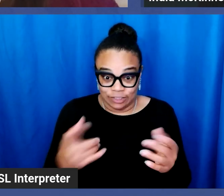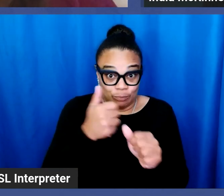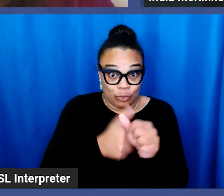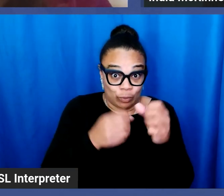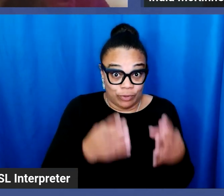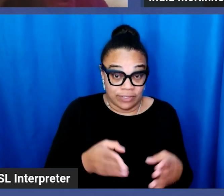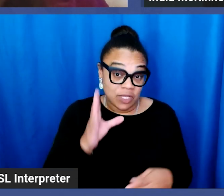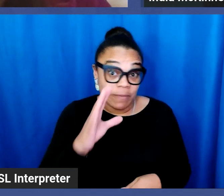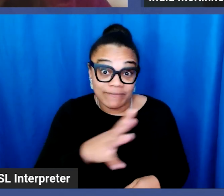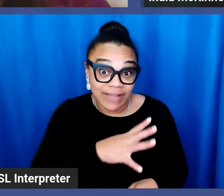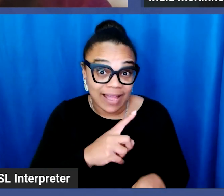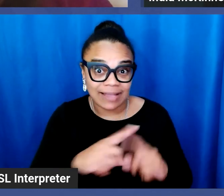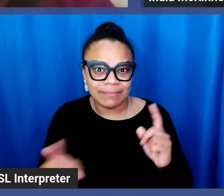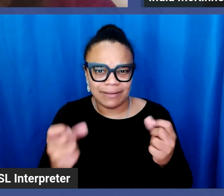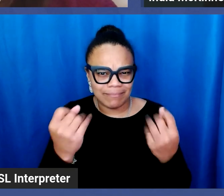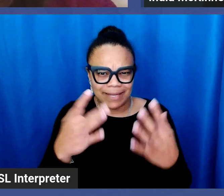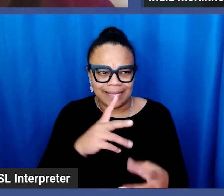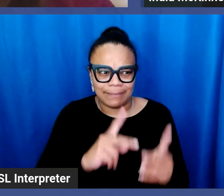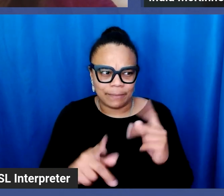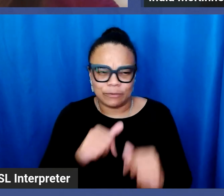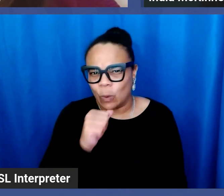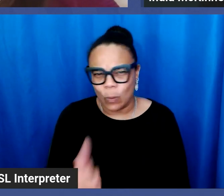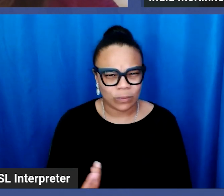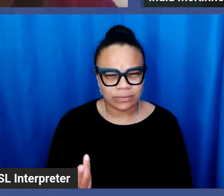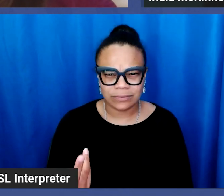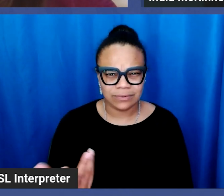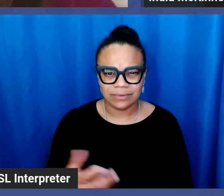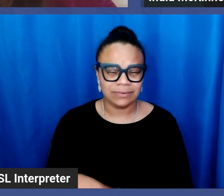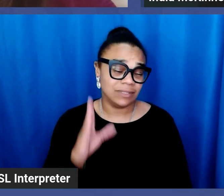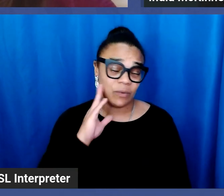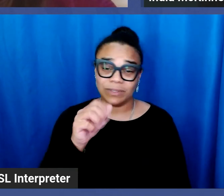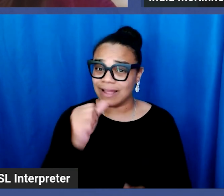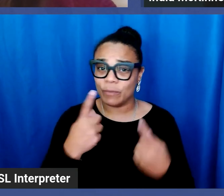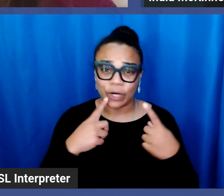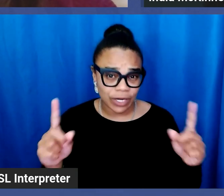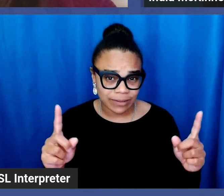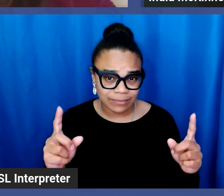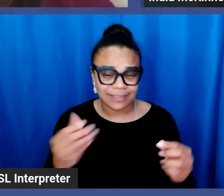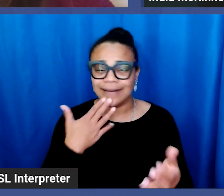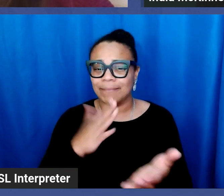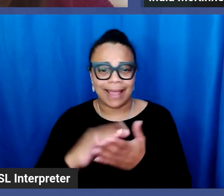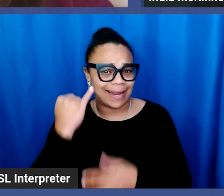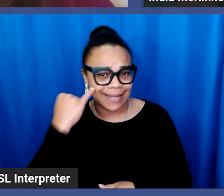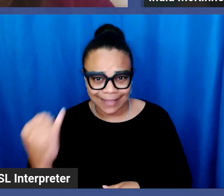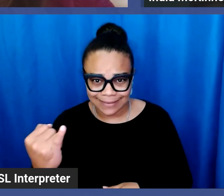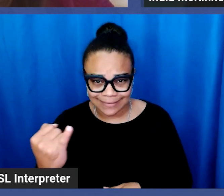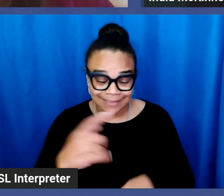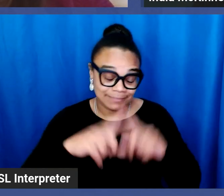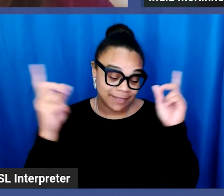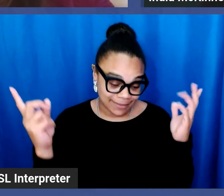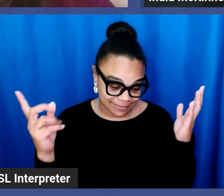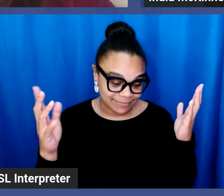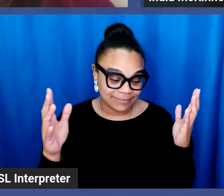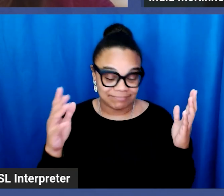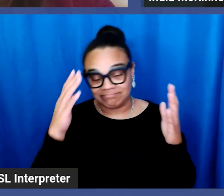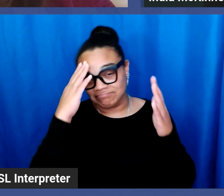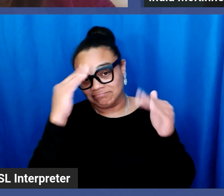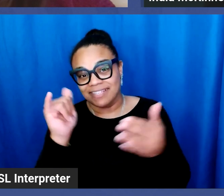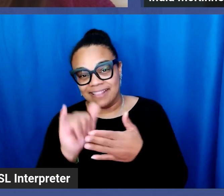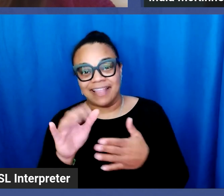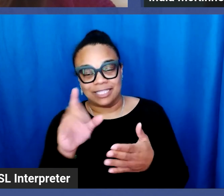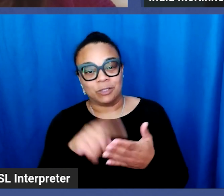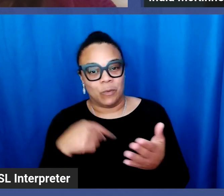don't. And it's not going to work, and it's a bad idea. But I think that's what we're going to be doing in